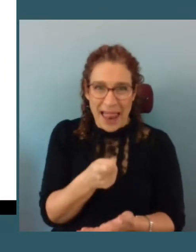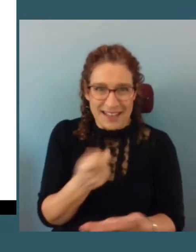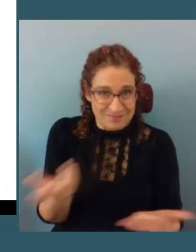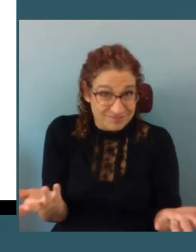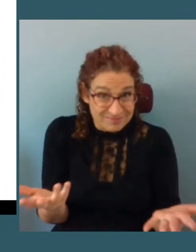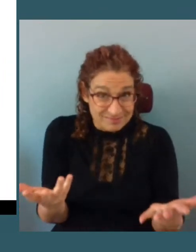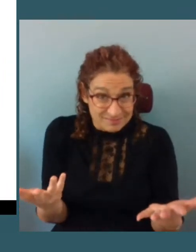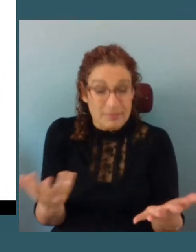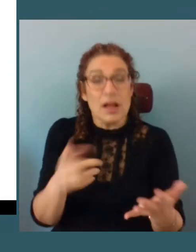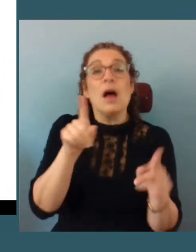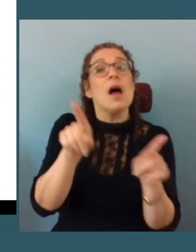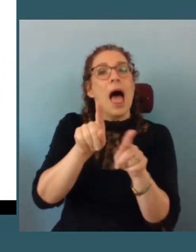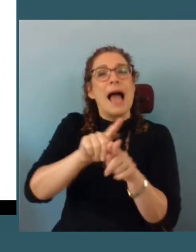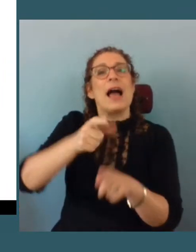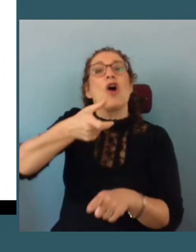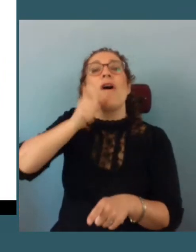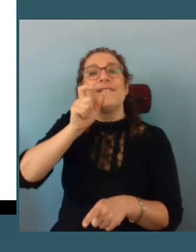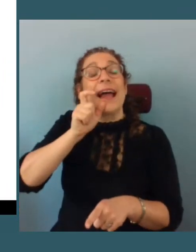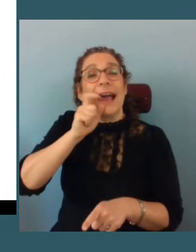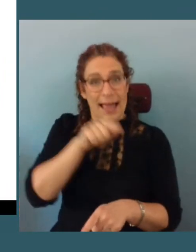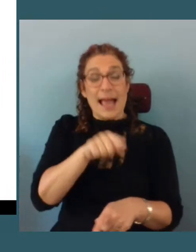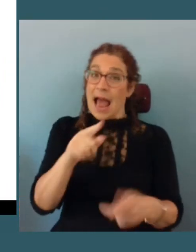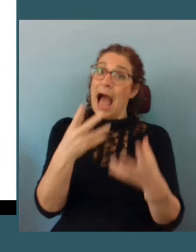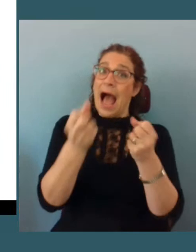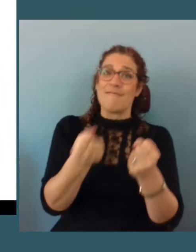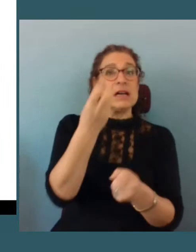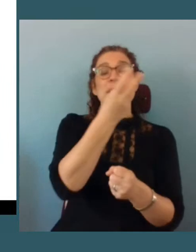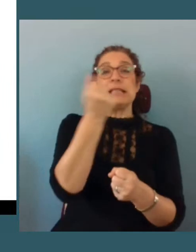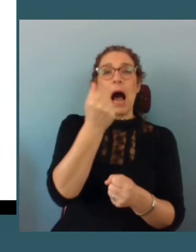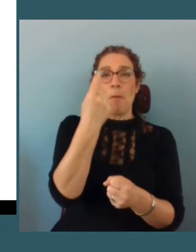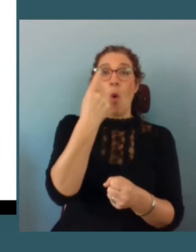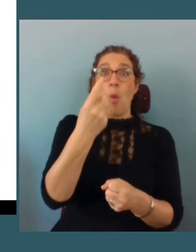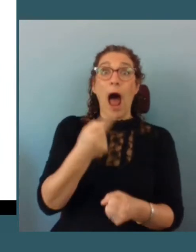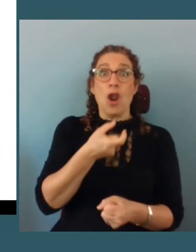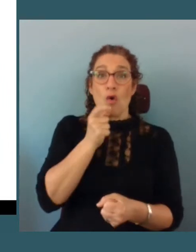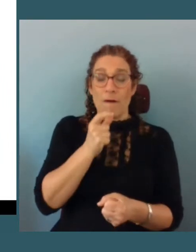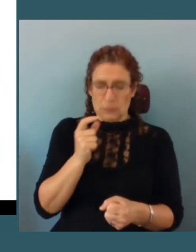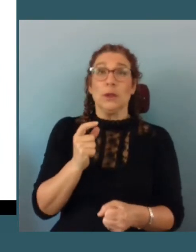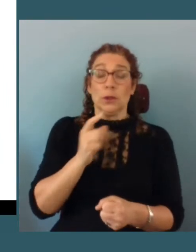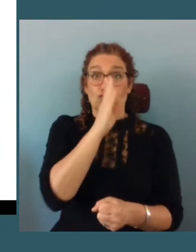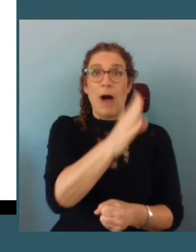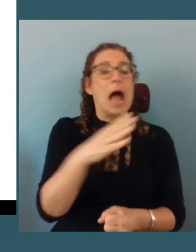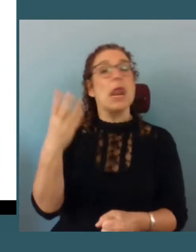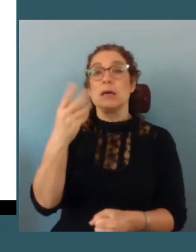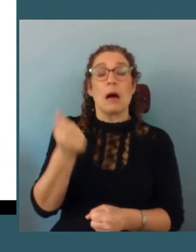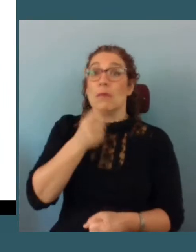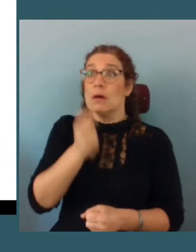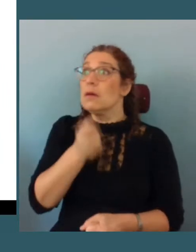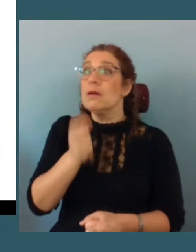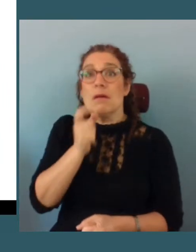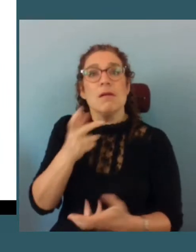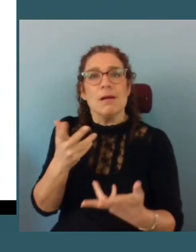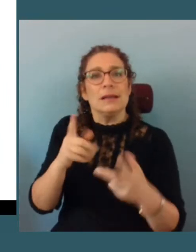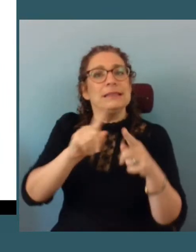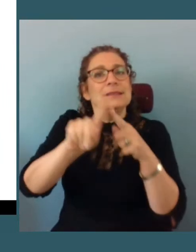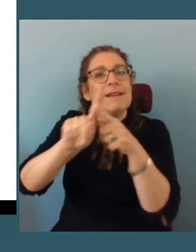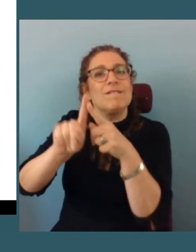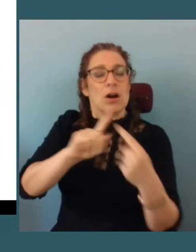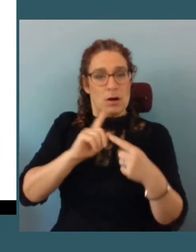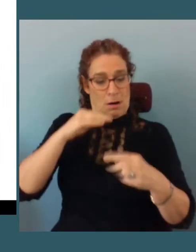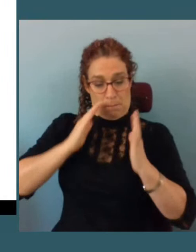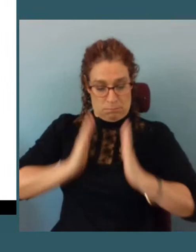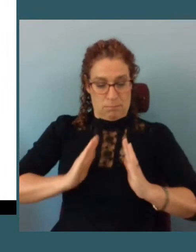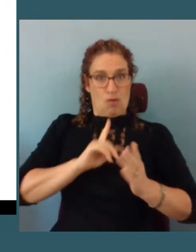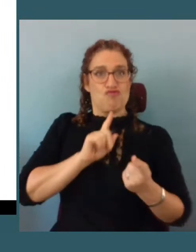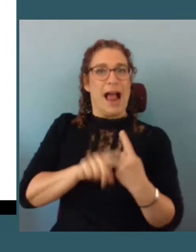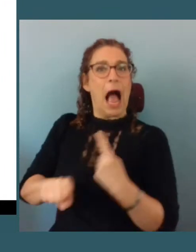not an allergy, that's an adverse reaction to that product. Similarly with, I suppose, with sort of instance with